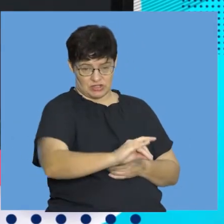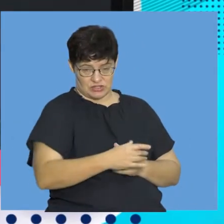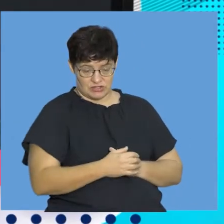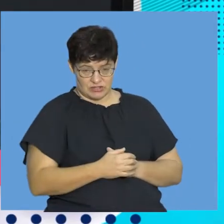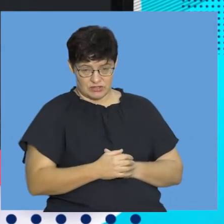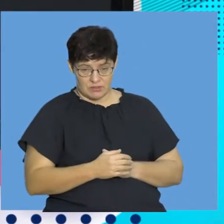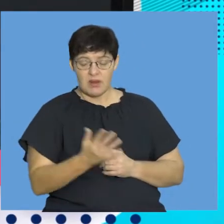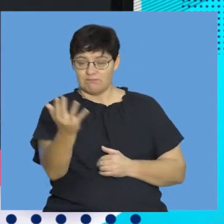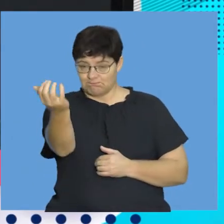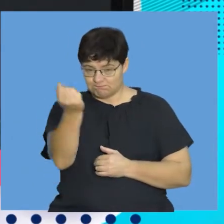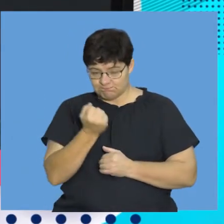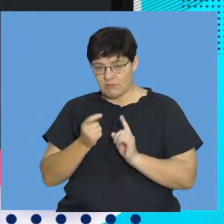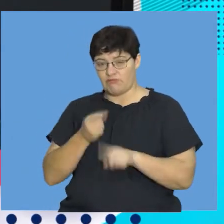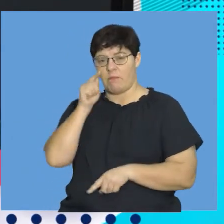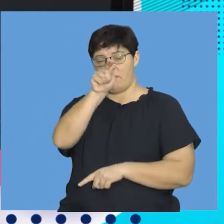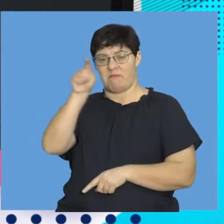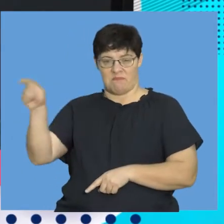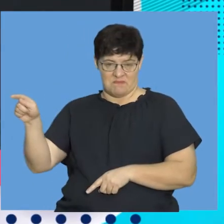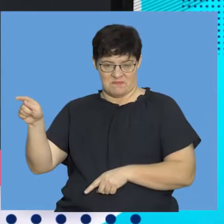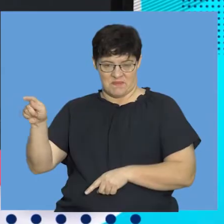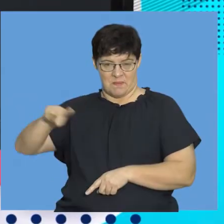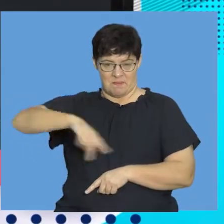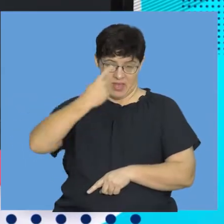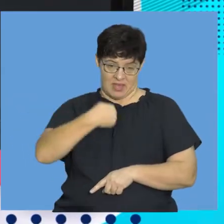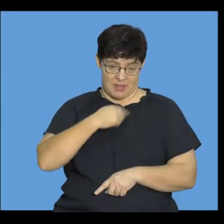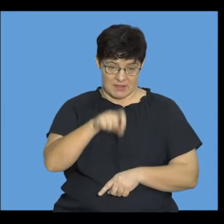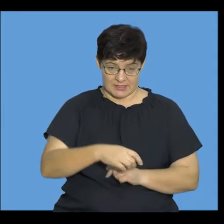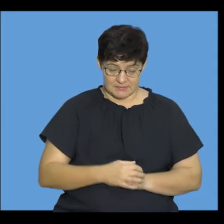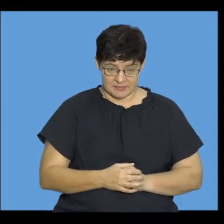the monies that you are receiving from your debtors.